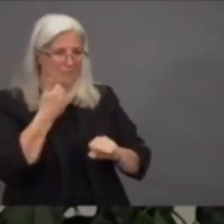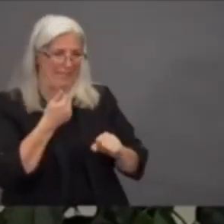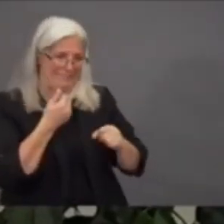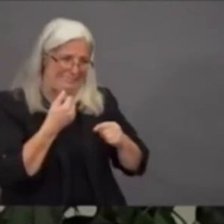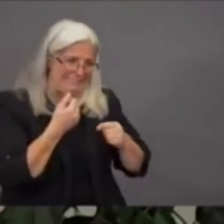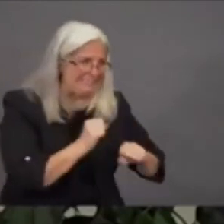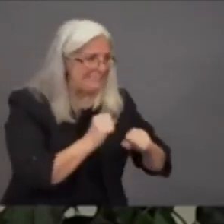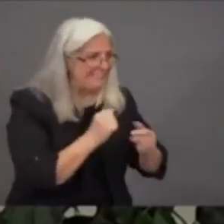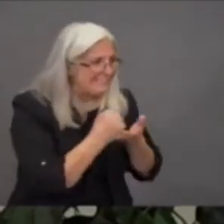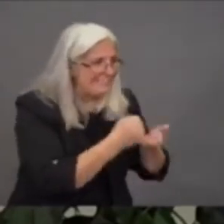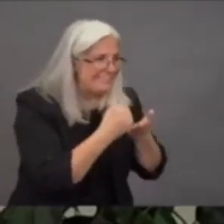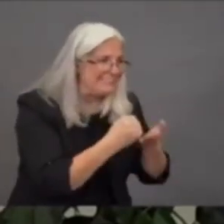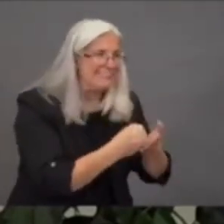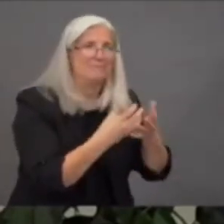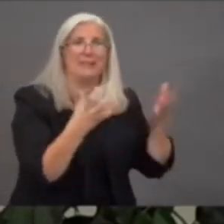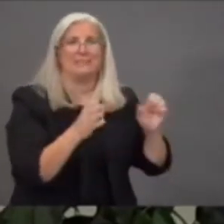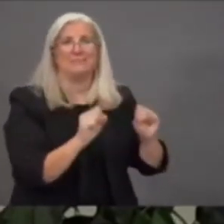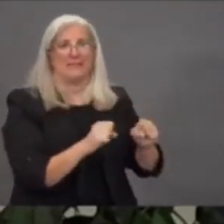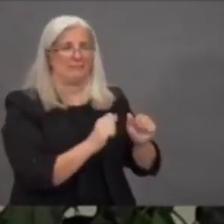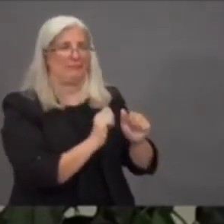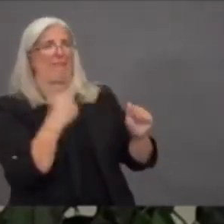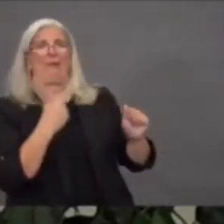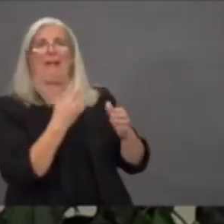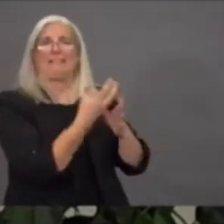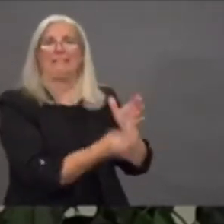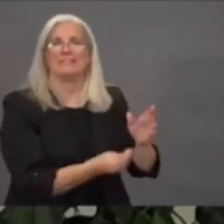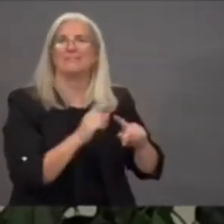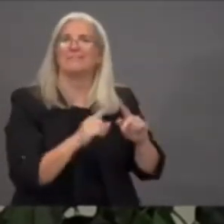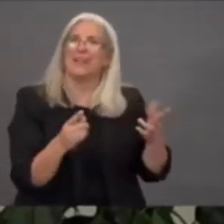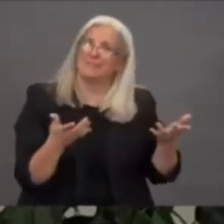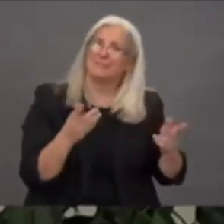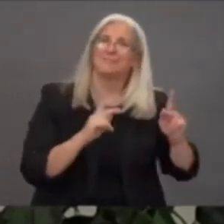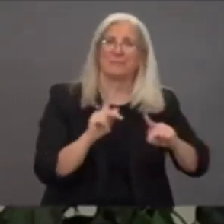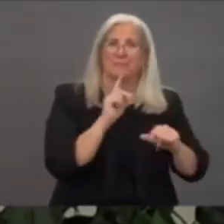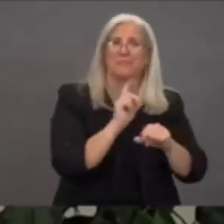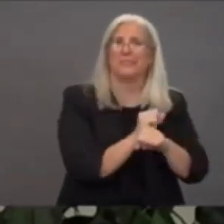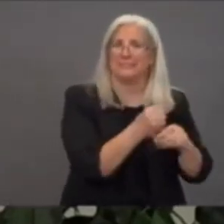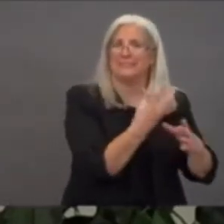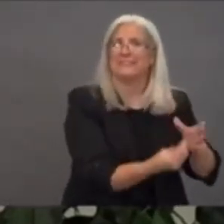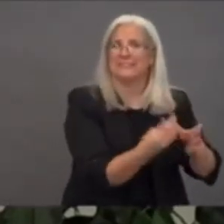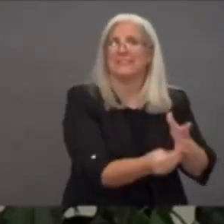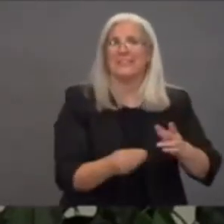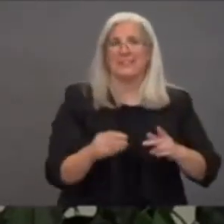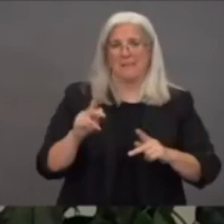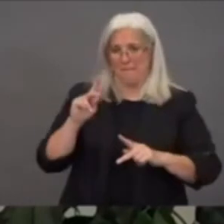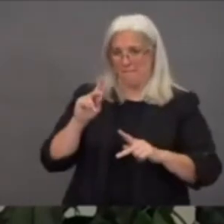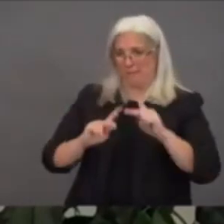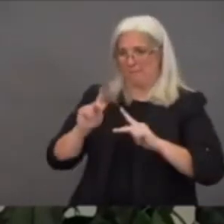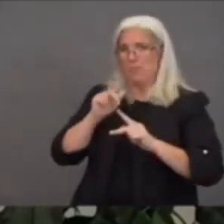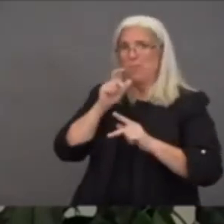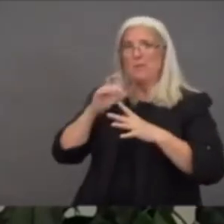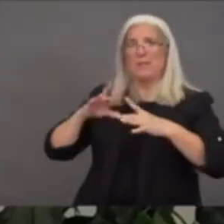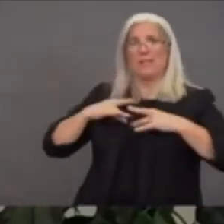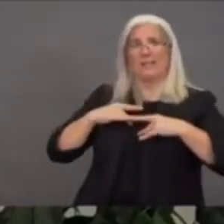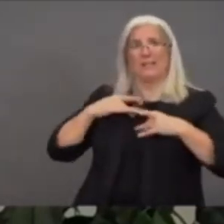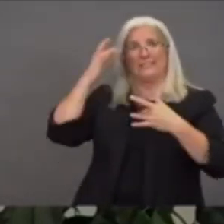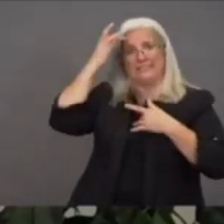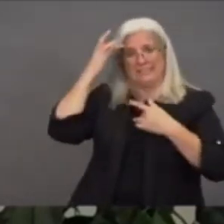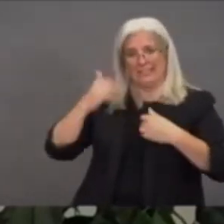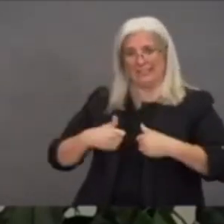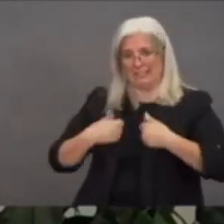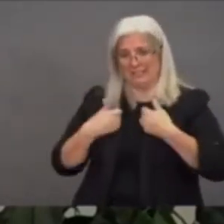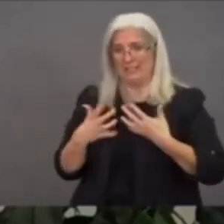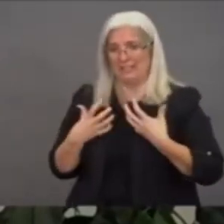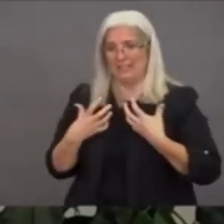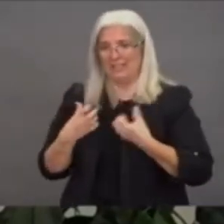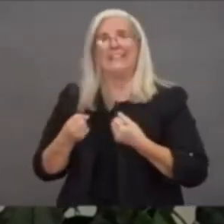then even the people who survive, some of them actually have longer courses of illness. And what's concerning to us is that because